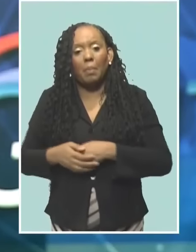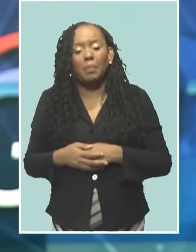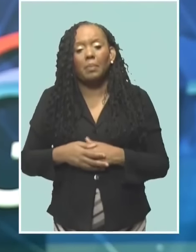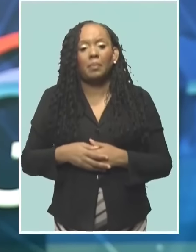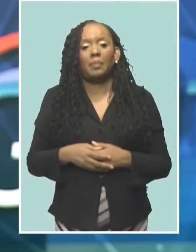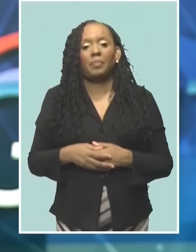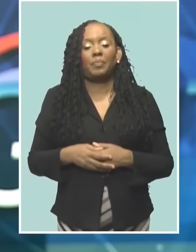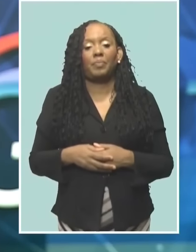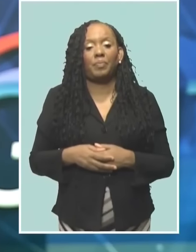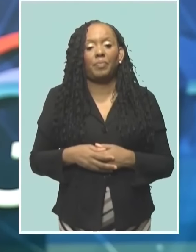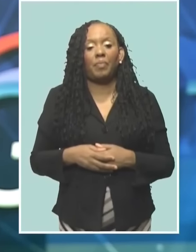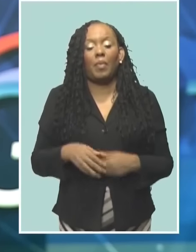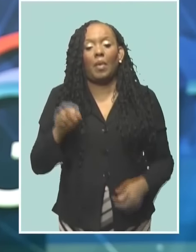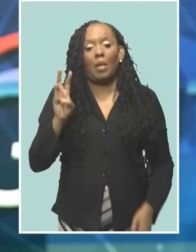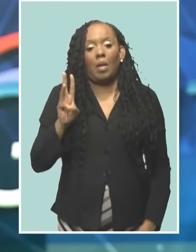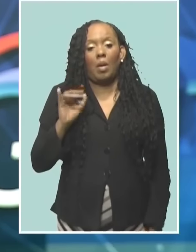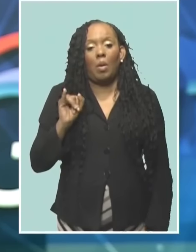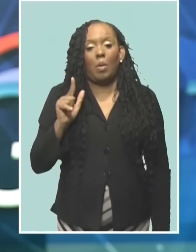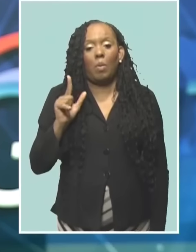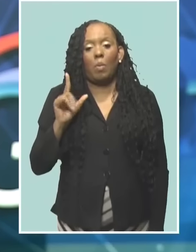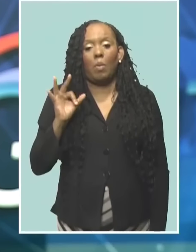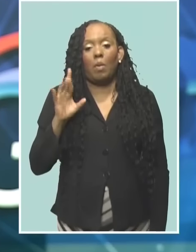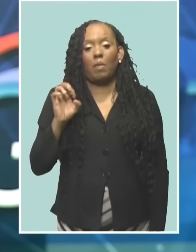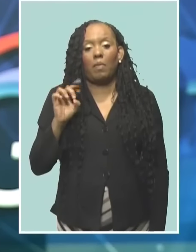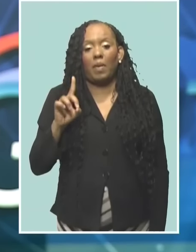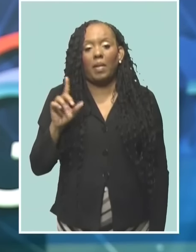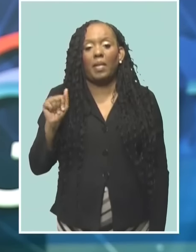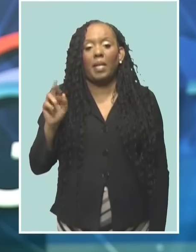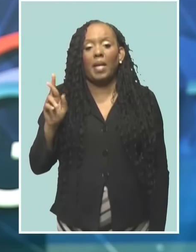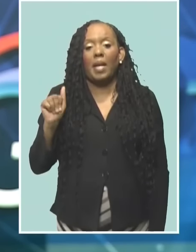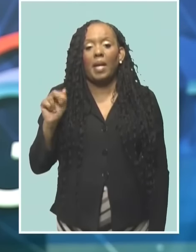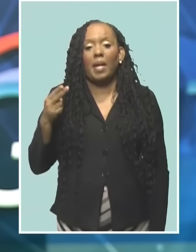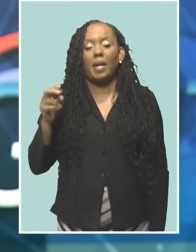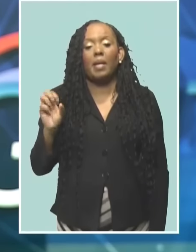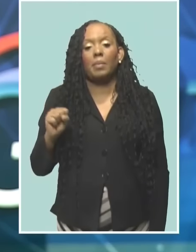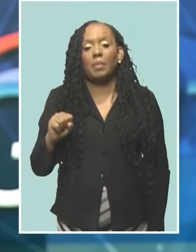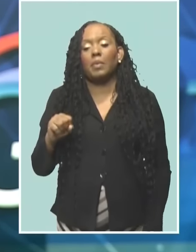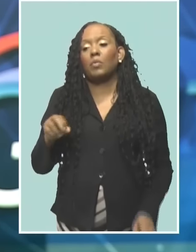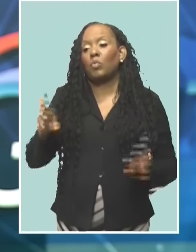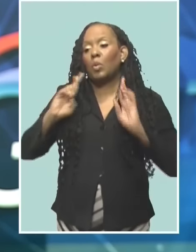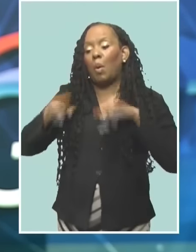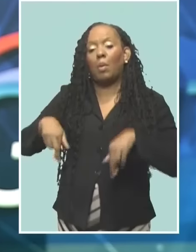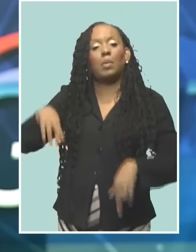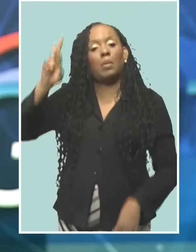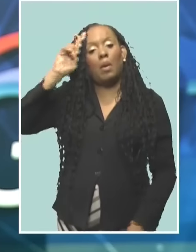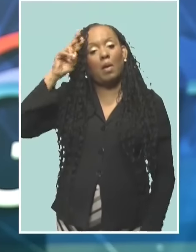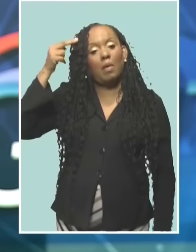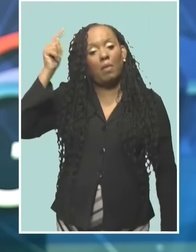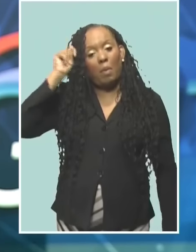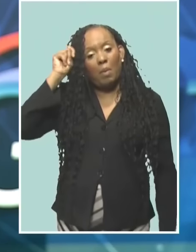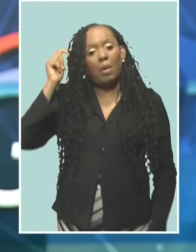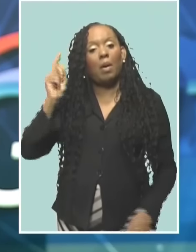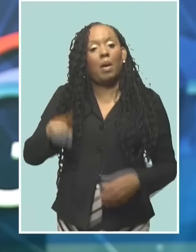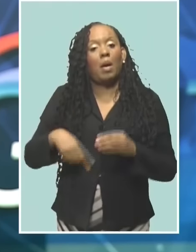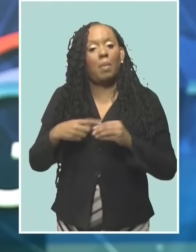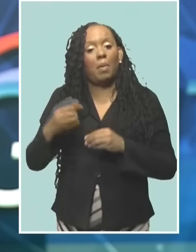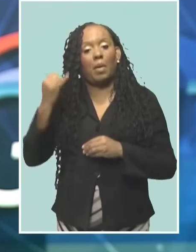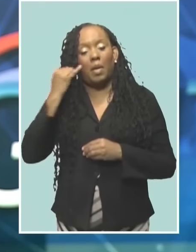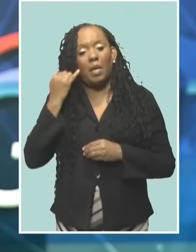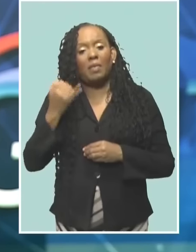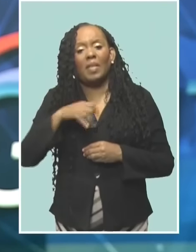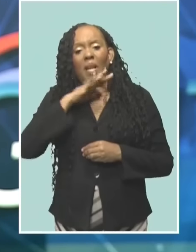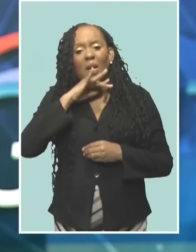Minister of Home Affairs and Information Wilfred Abrams has responded to a question from opposition leader Ralph Thorne about whether sewage is currently